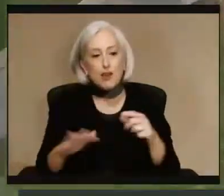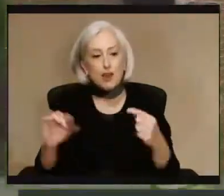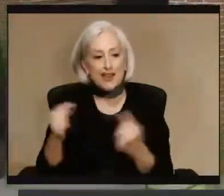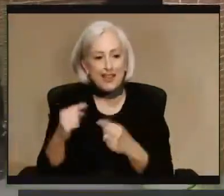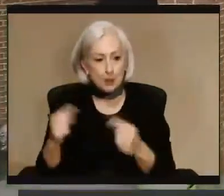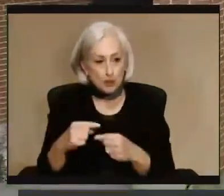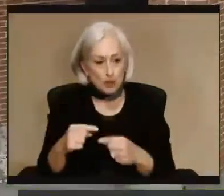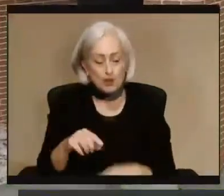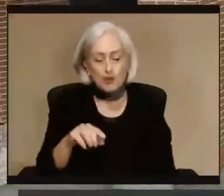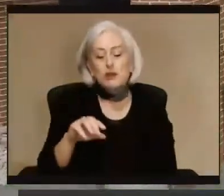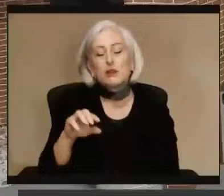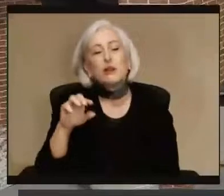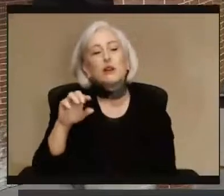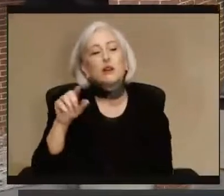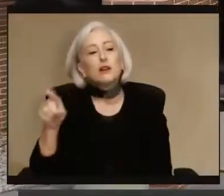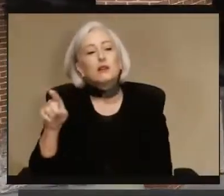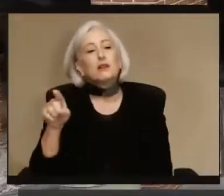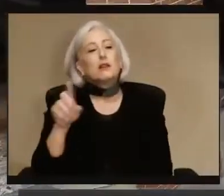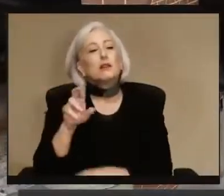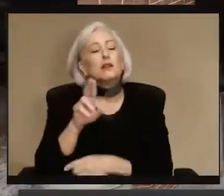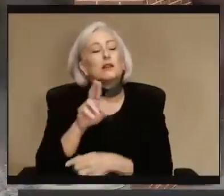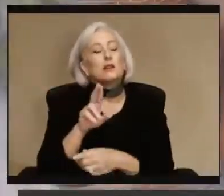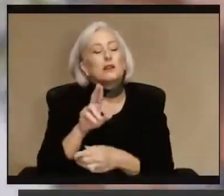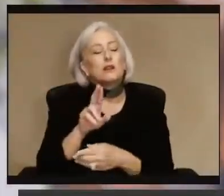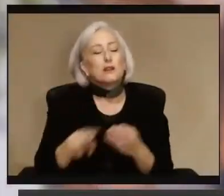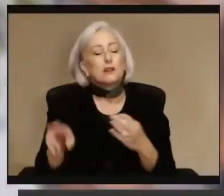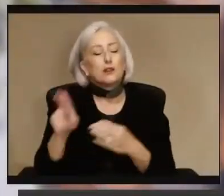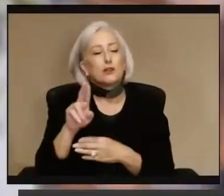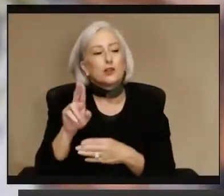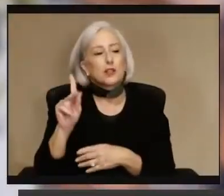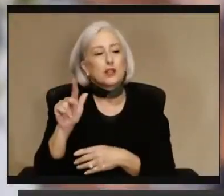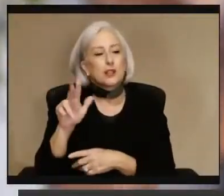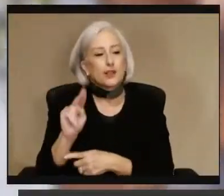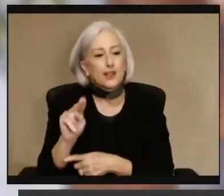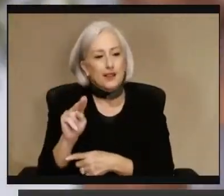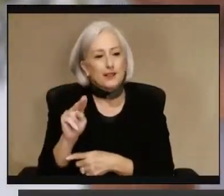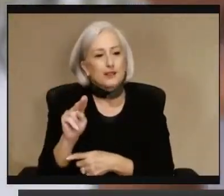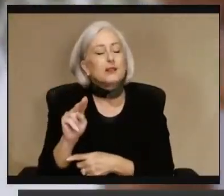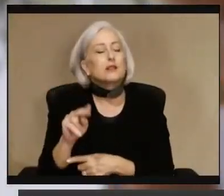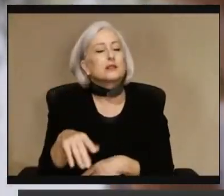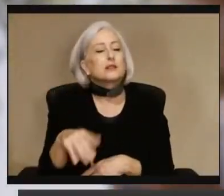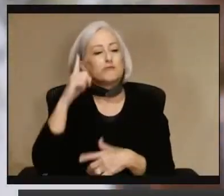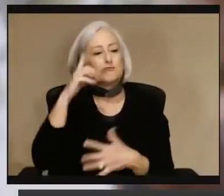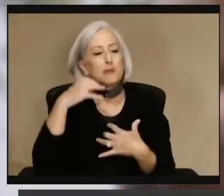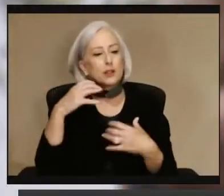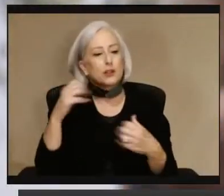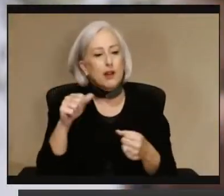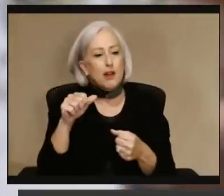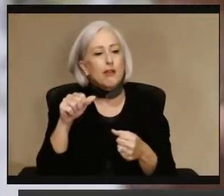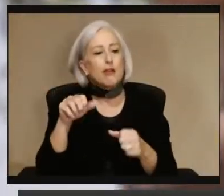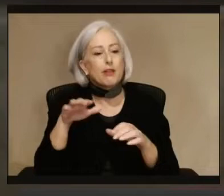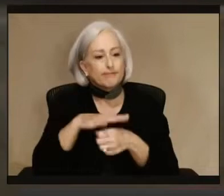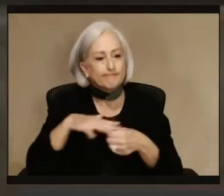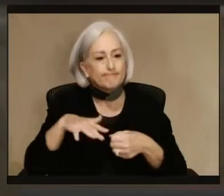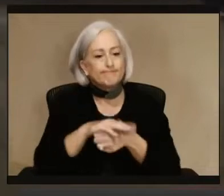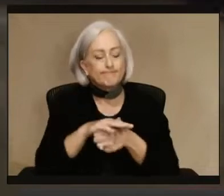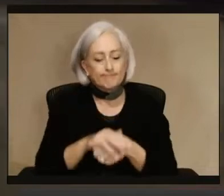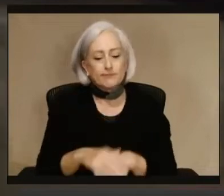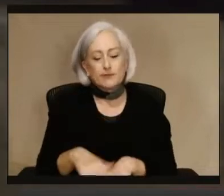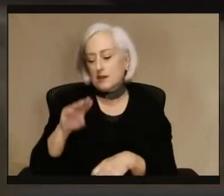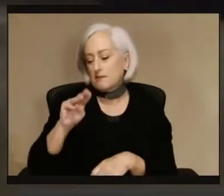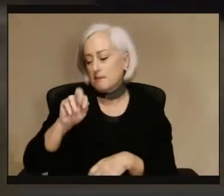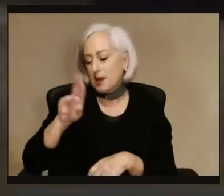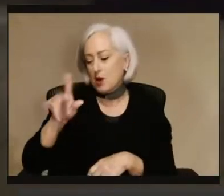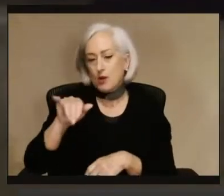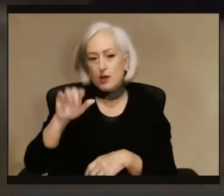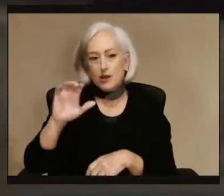at the University of Kansas Health System Miralac campus. Here, she helps teens suffering from mental illness and calls suicide an